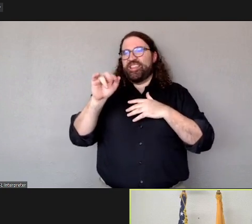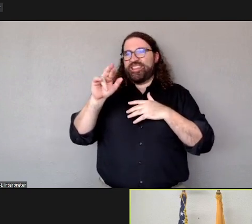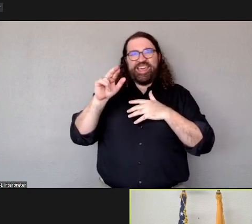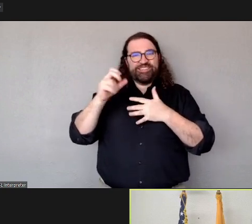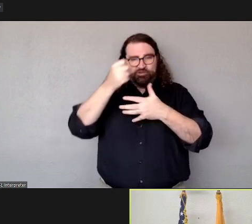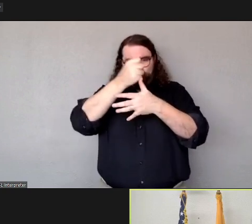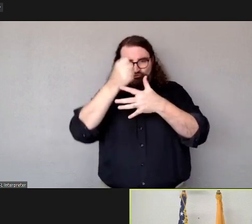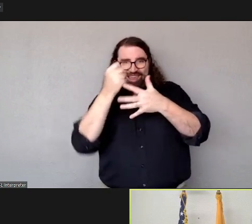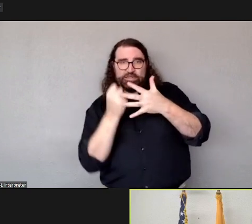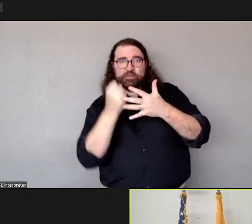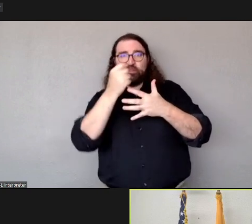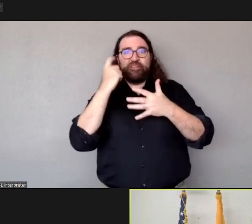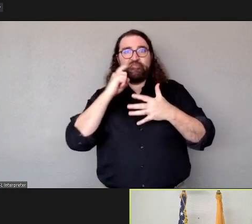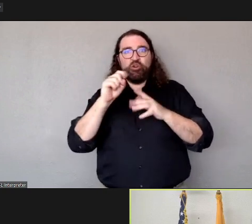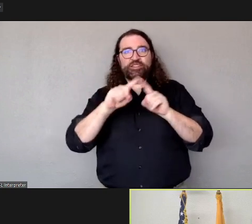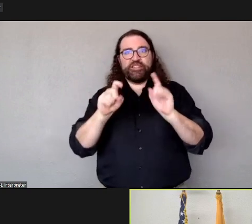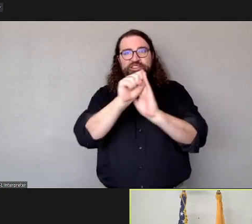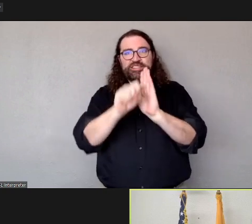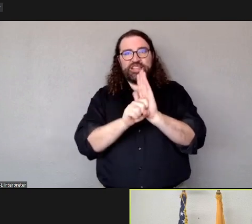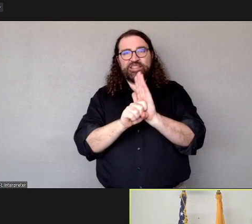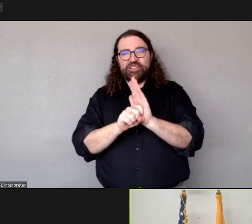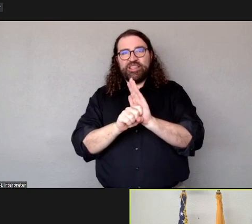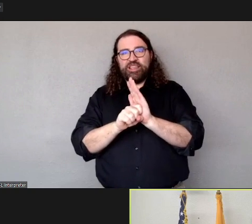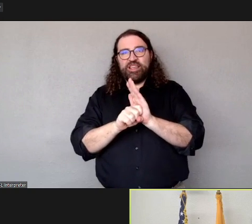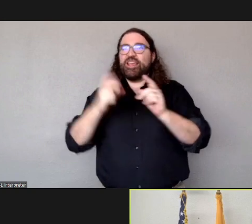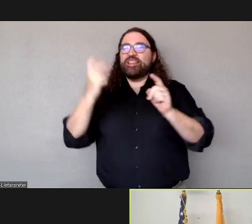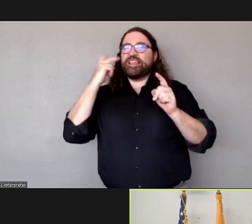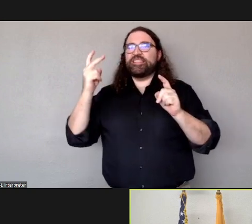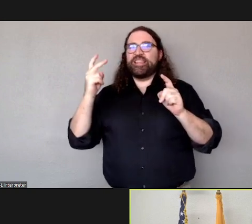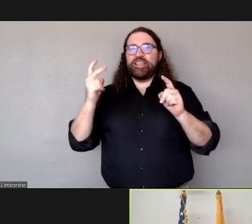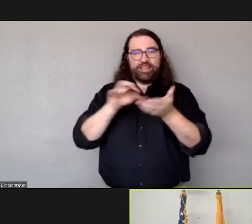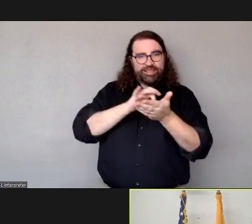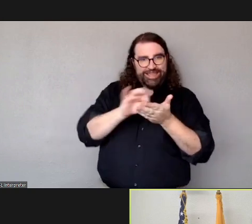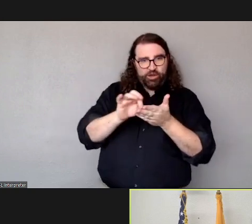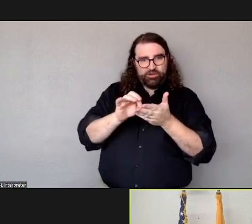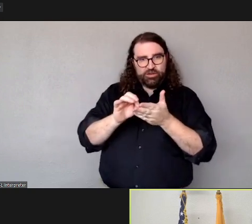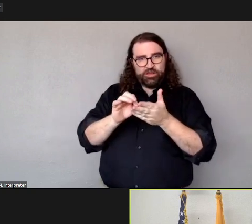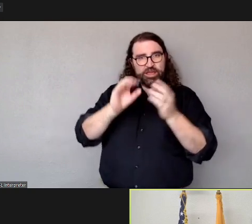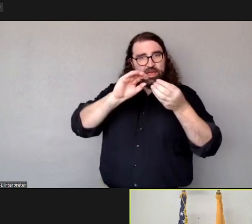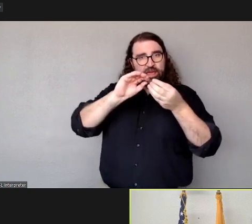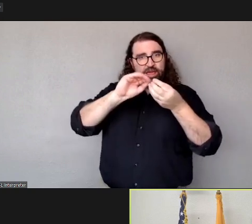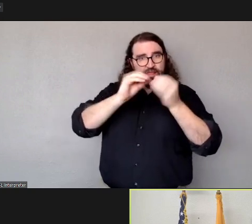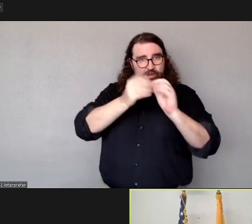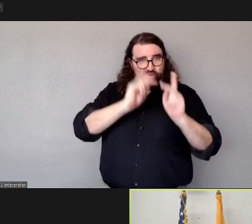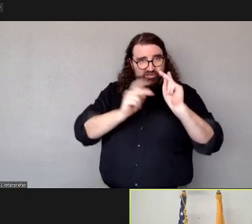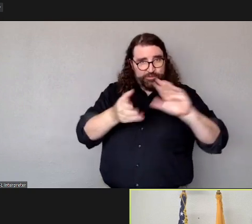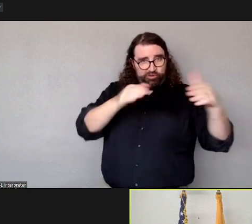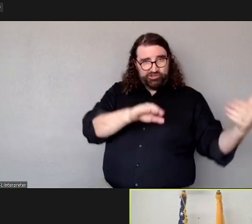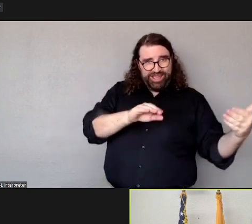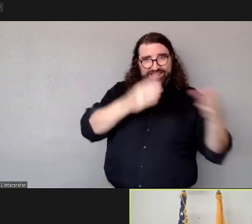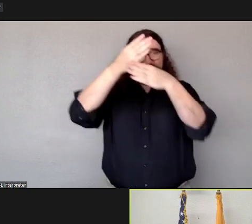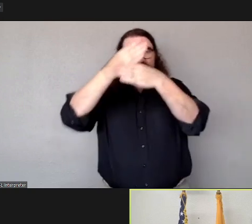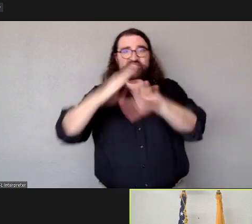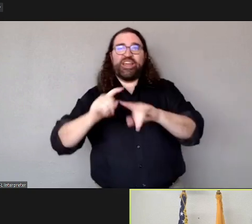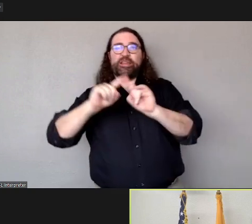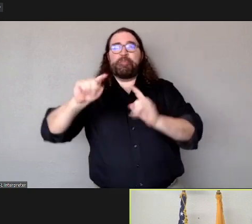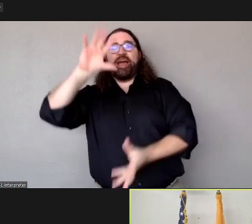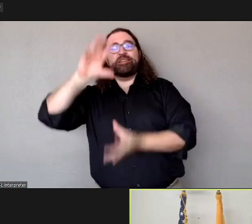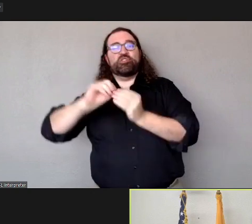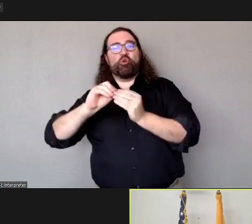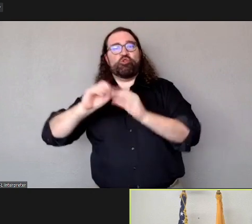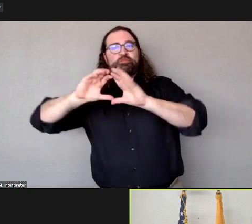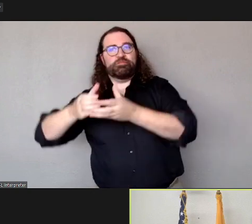those rankings are, they take the number of people who've died and they divide it by the state's population. It's pretty obvious, right? But